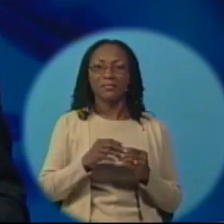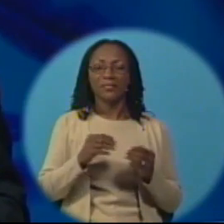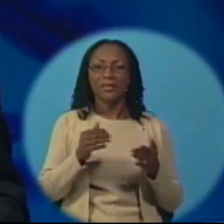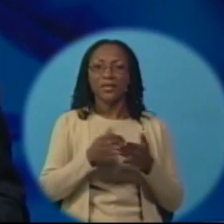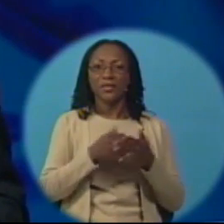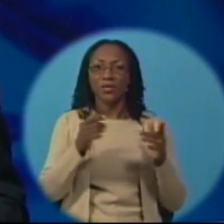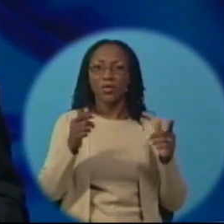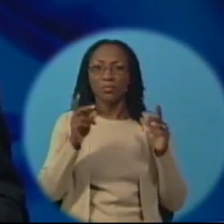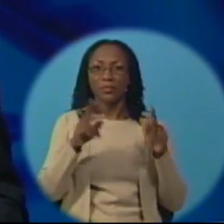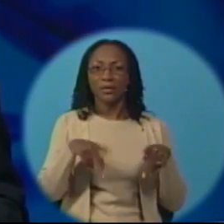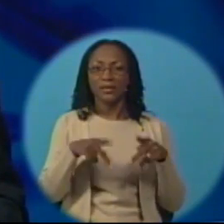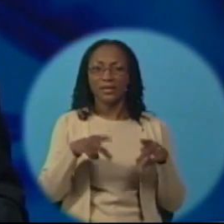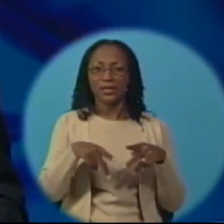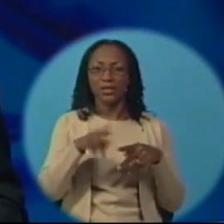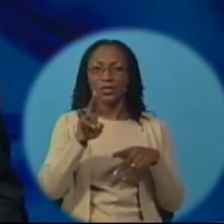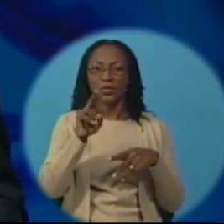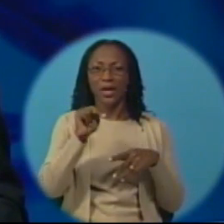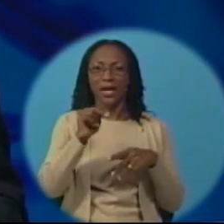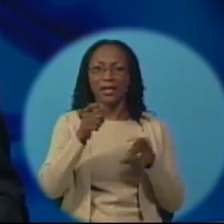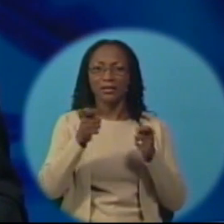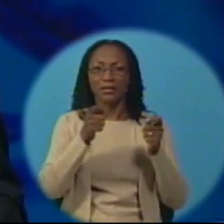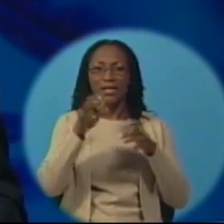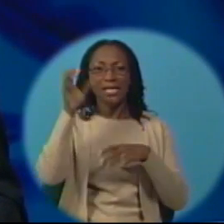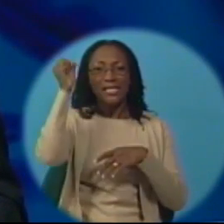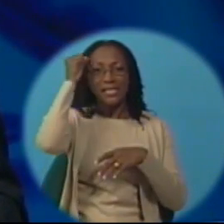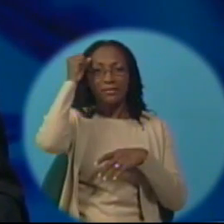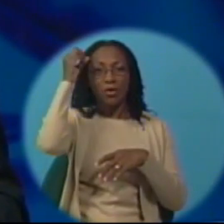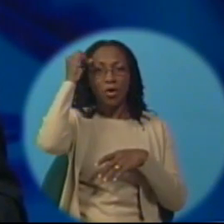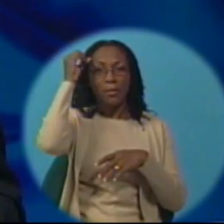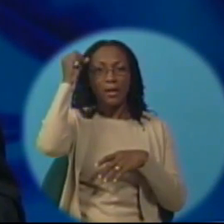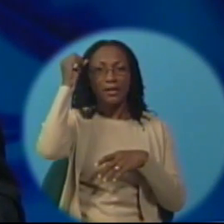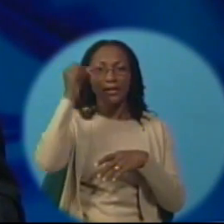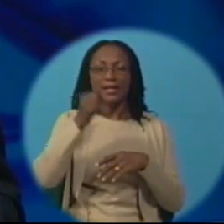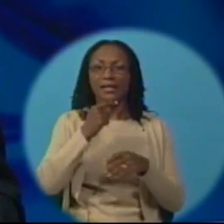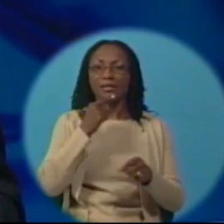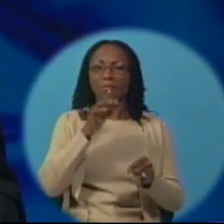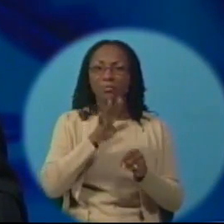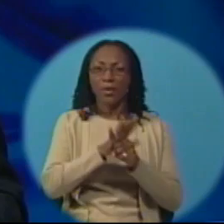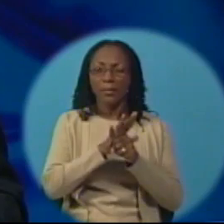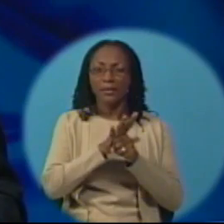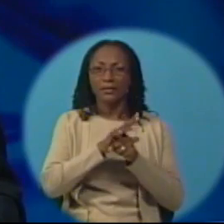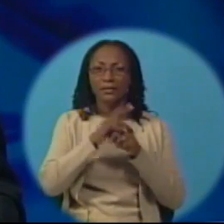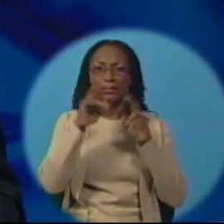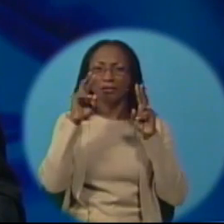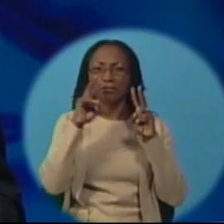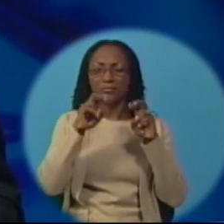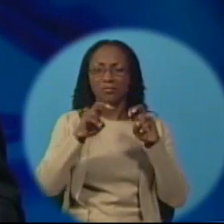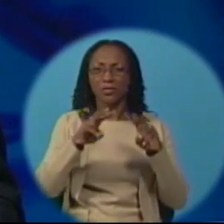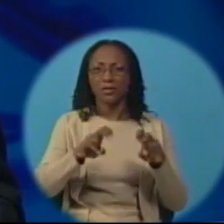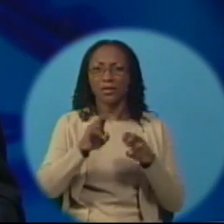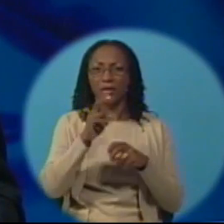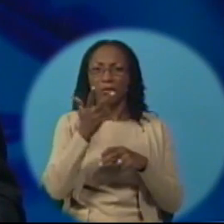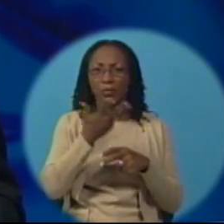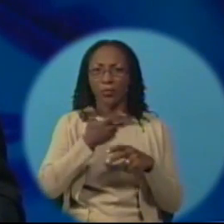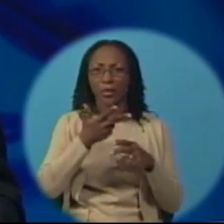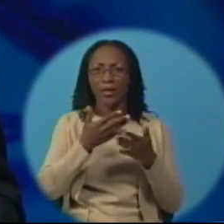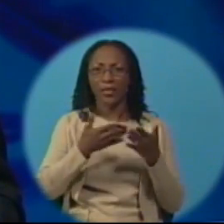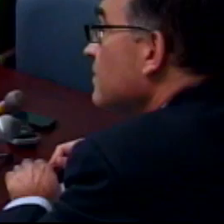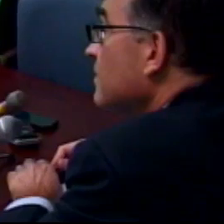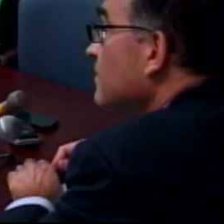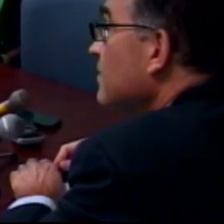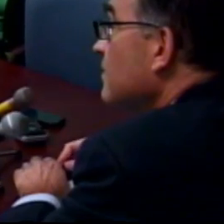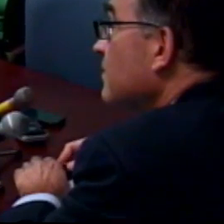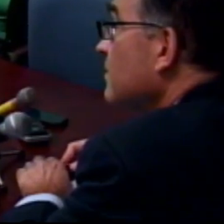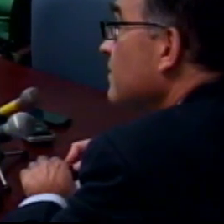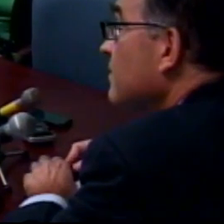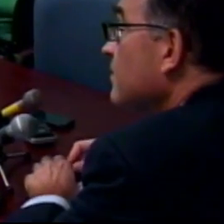The new resident UN coordinator, Stephen O'Malley, has pledged to focus on three main priorities. These are the inclusion of youth,